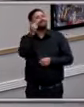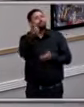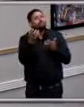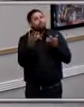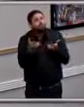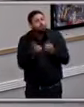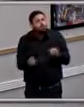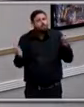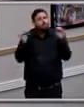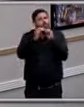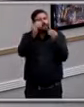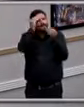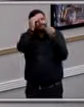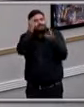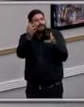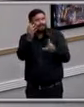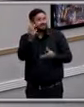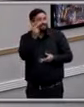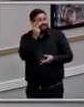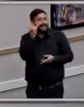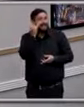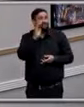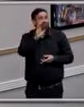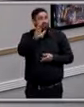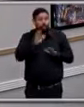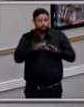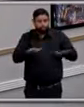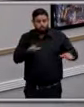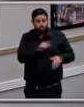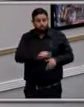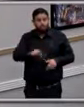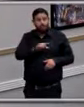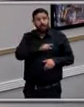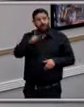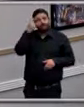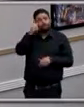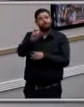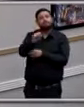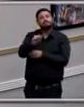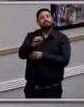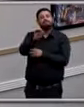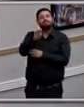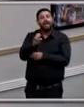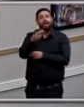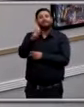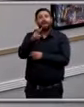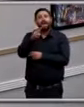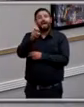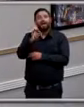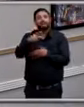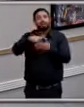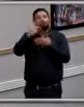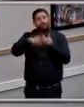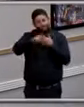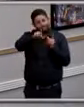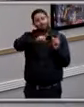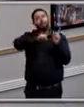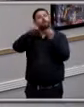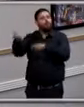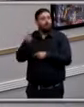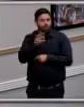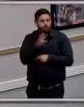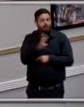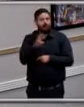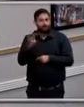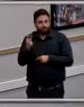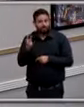to see if your child qualifies for the Safe Haven program, please visit our website. We will continue